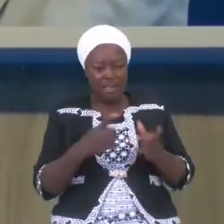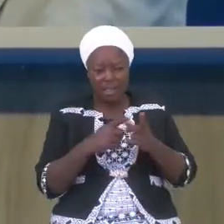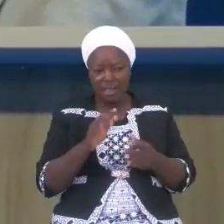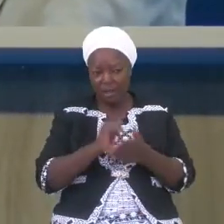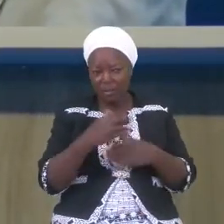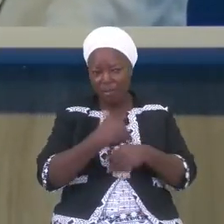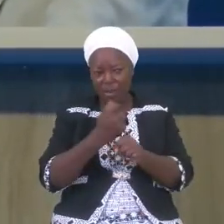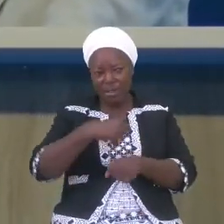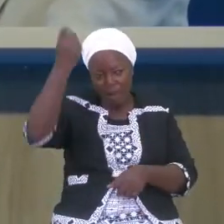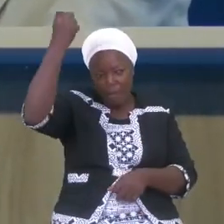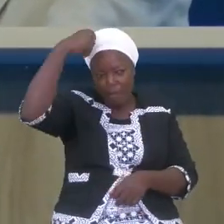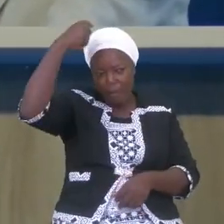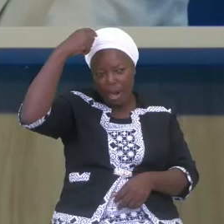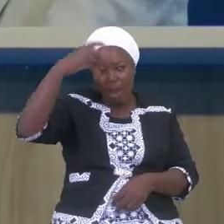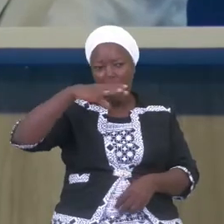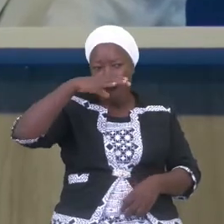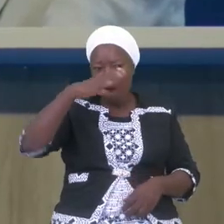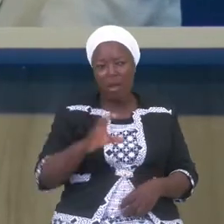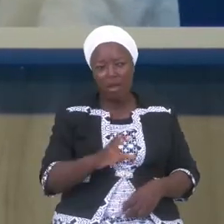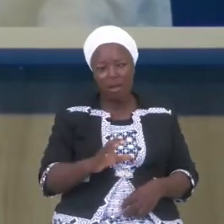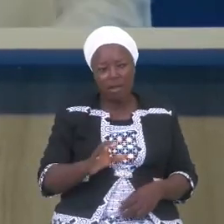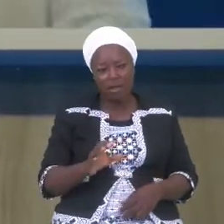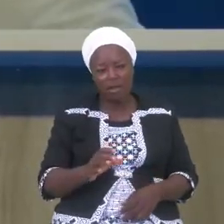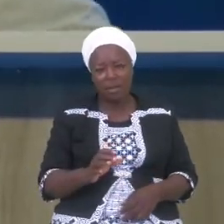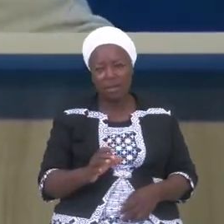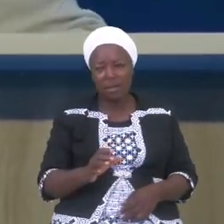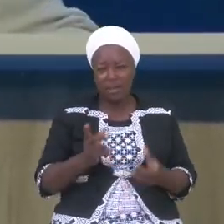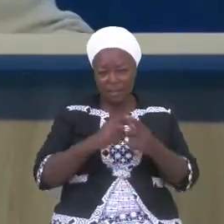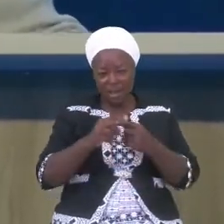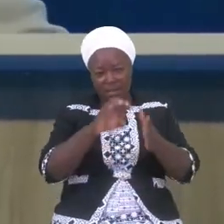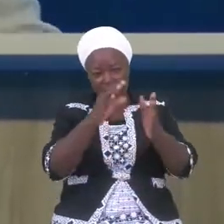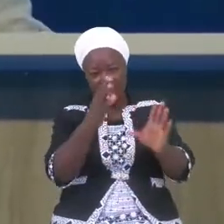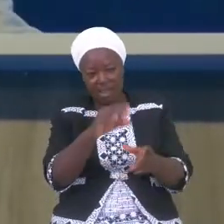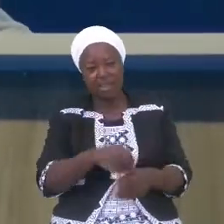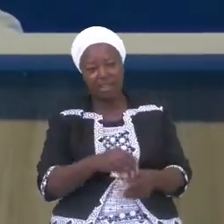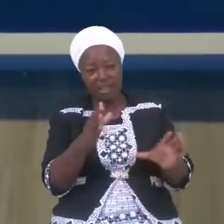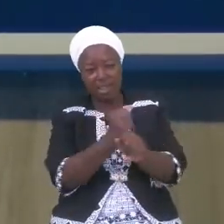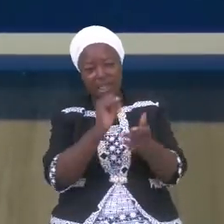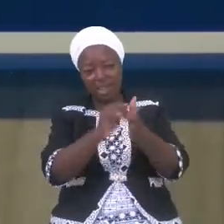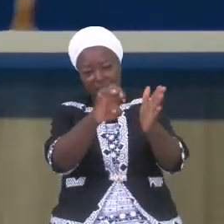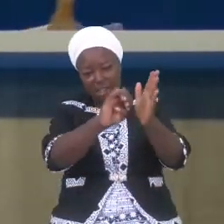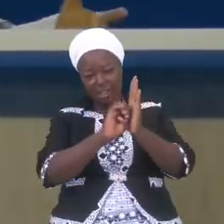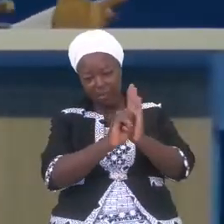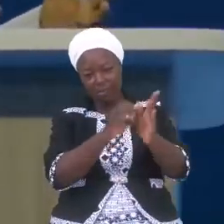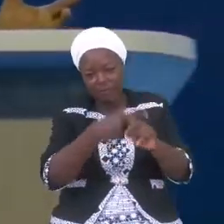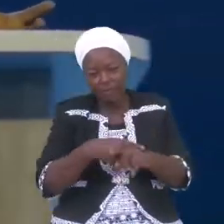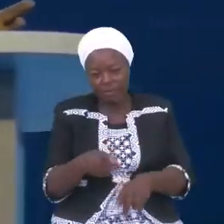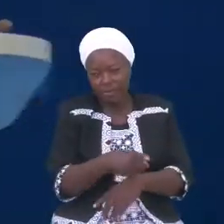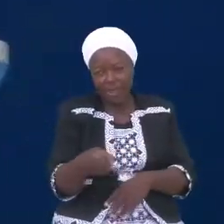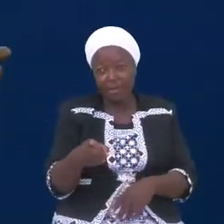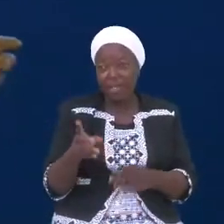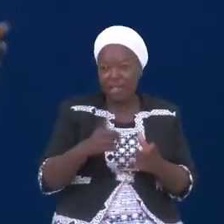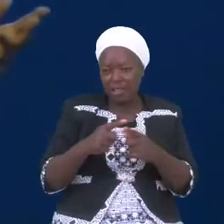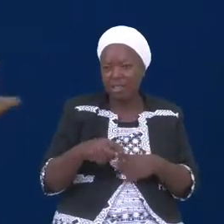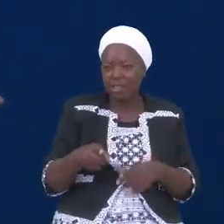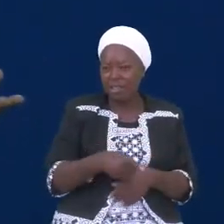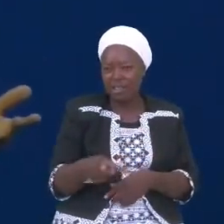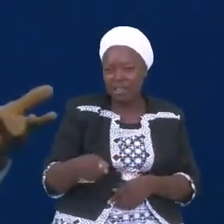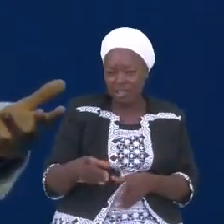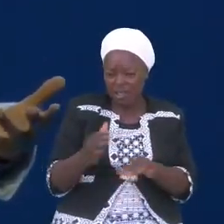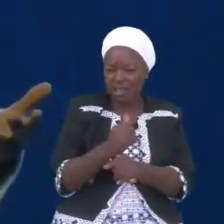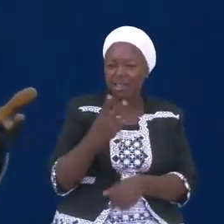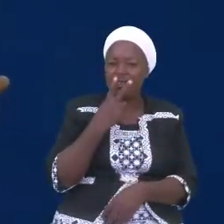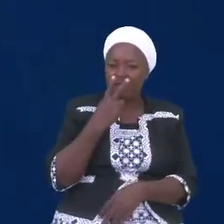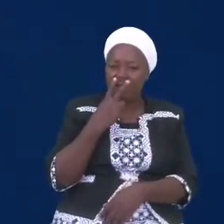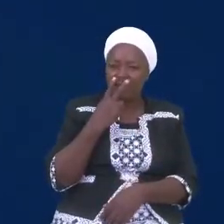make the brain hot. He emulates them. They take the